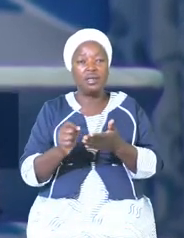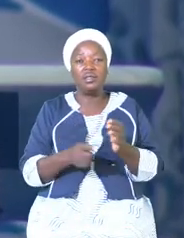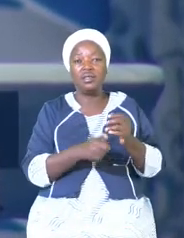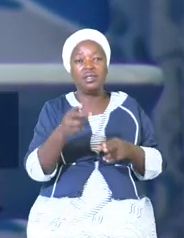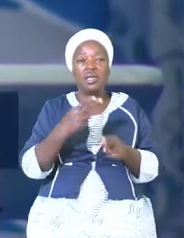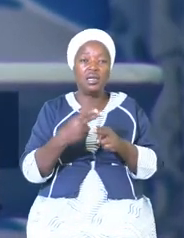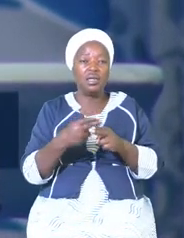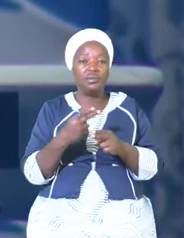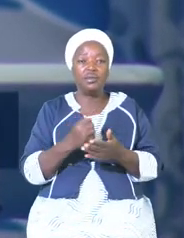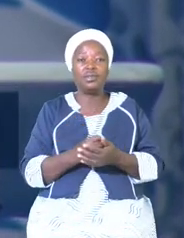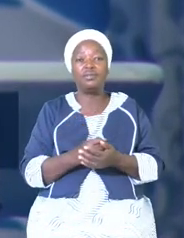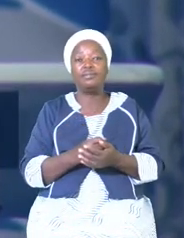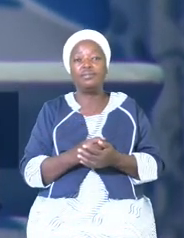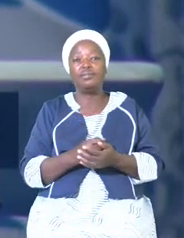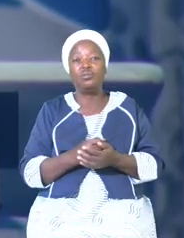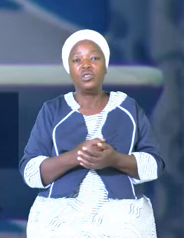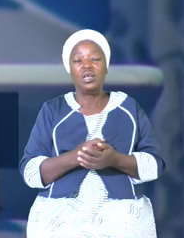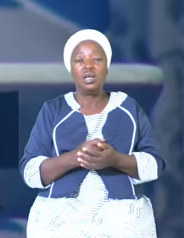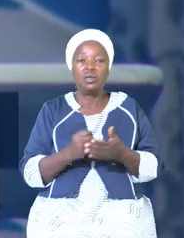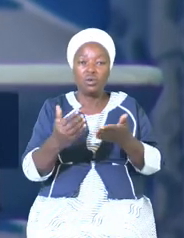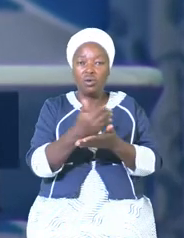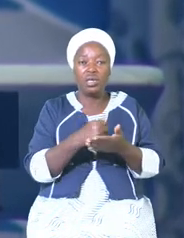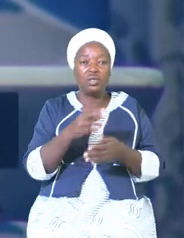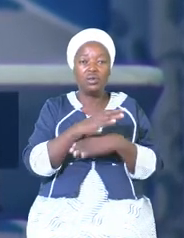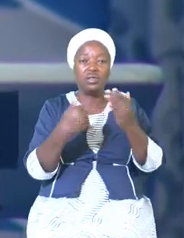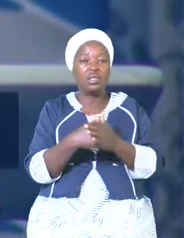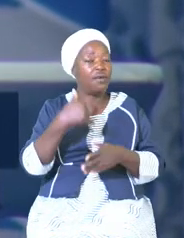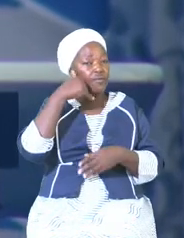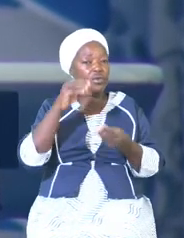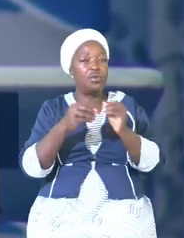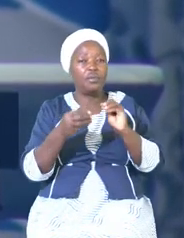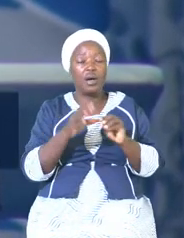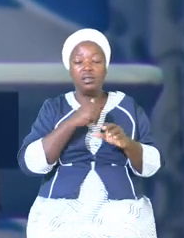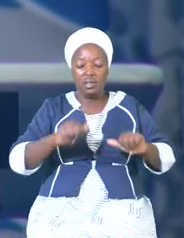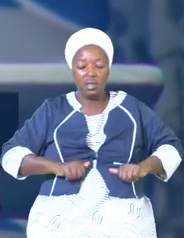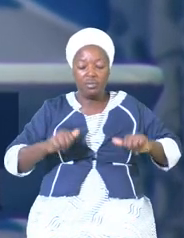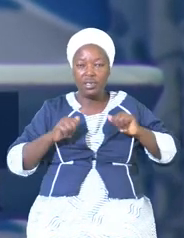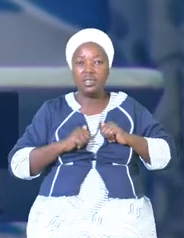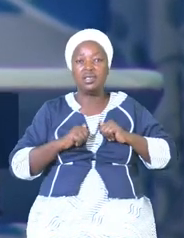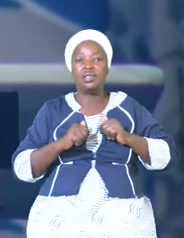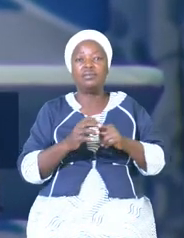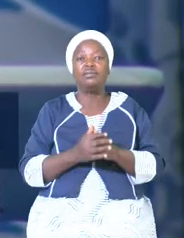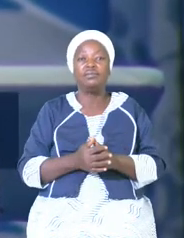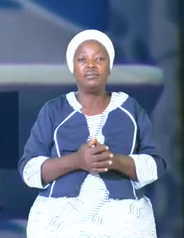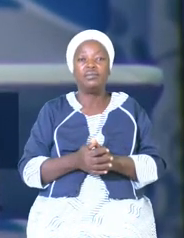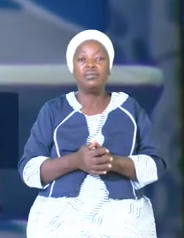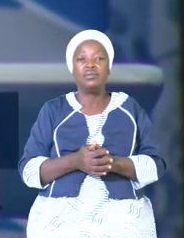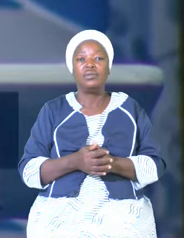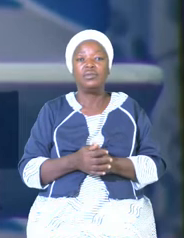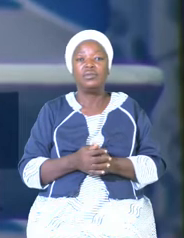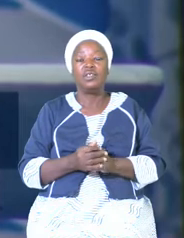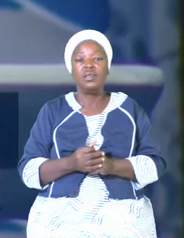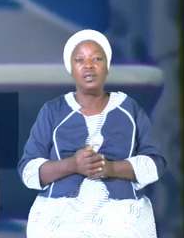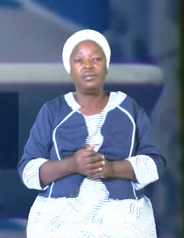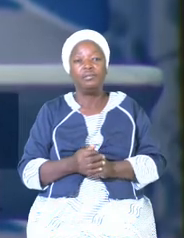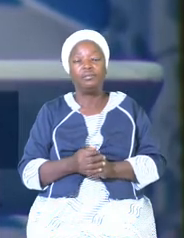names down, the telephone number, the addresses. Let's write legibly.